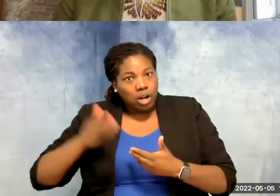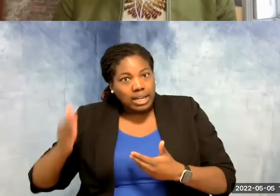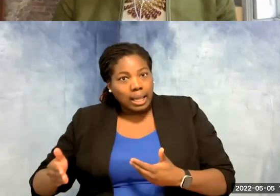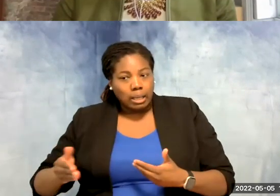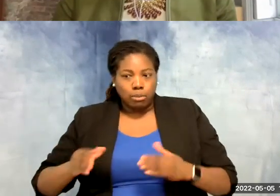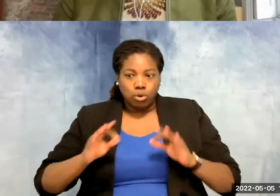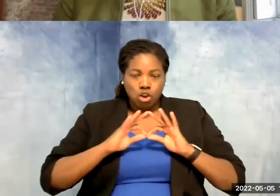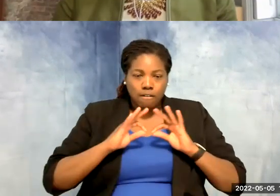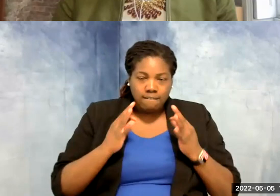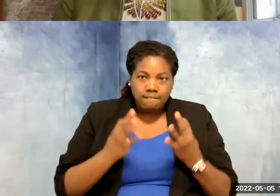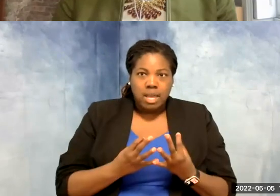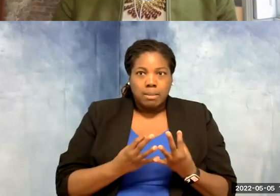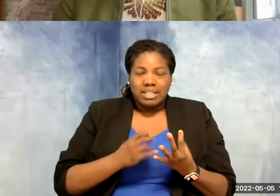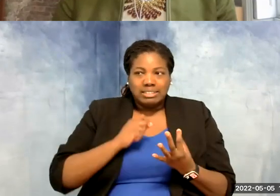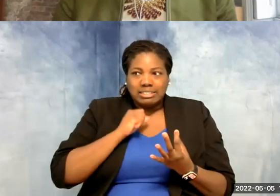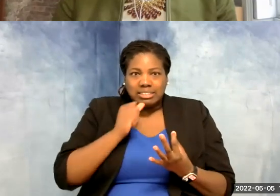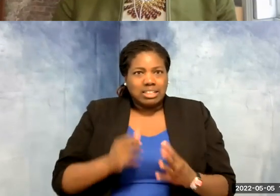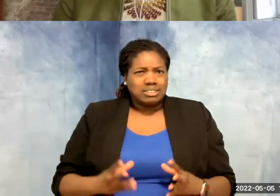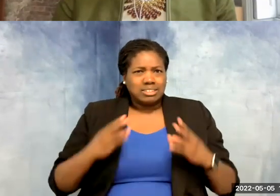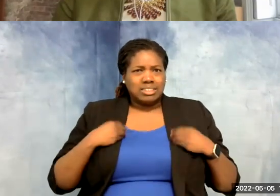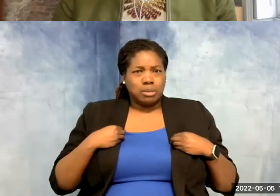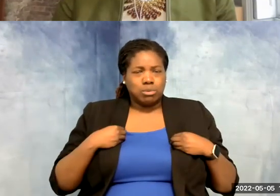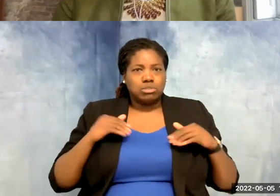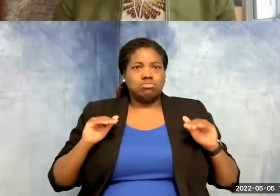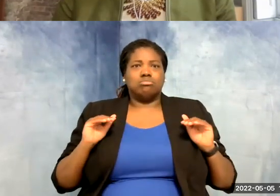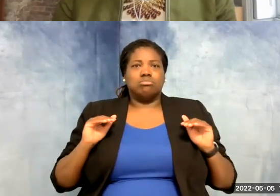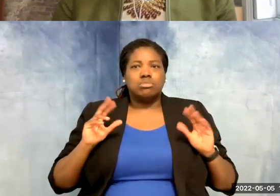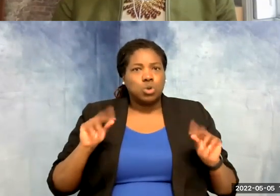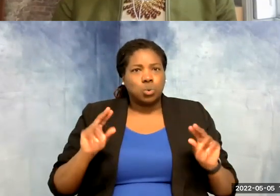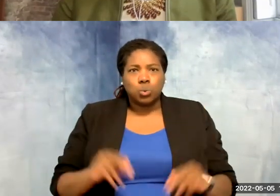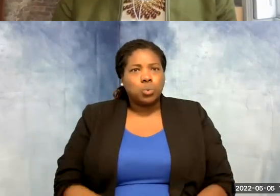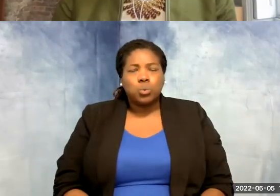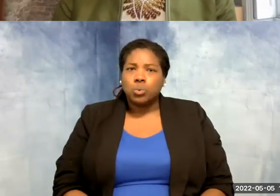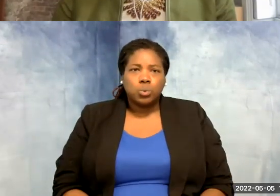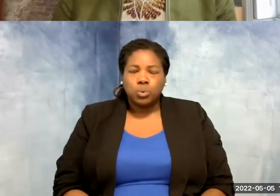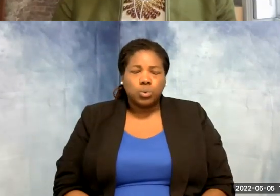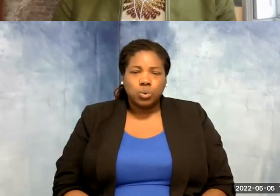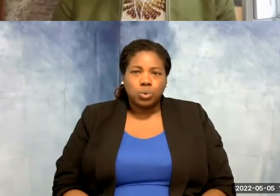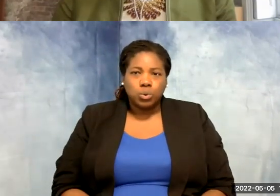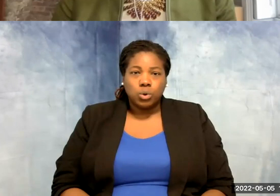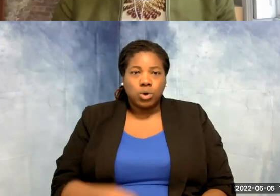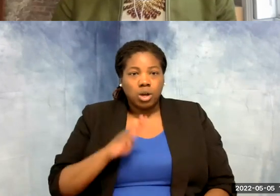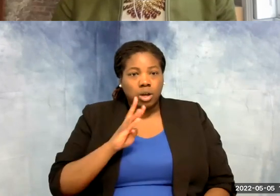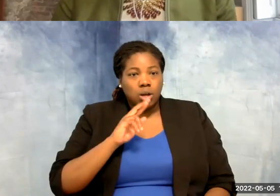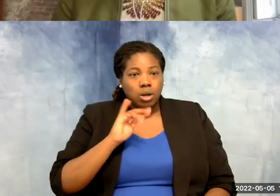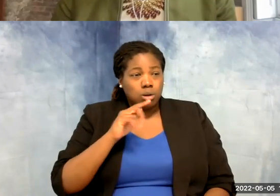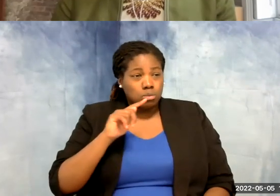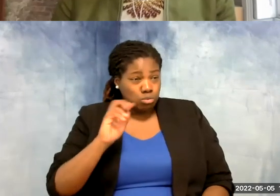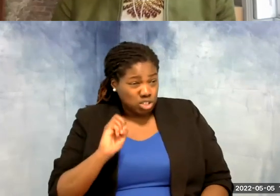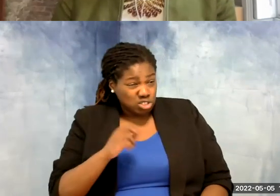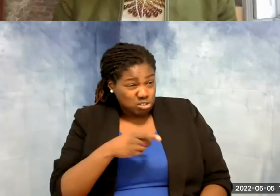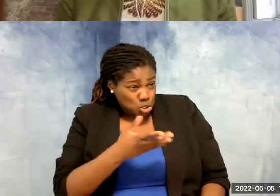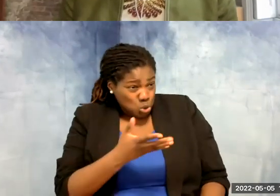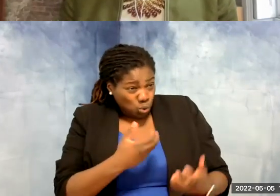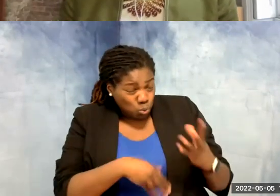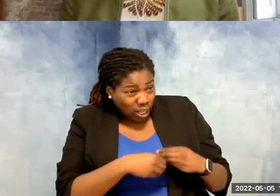family members, and it's not okay for us to sit on the sidelines. Bridget, is there anything you'd like